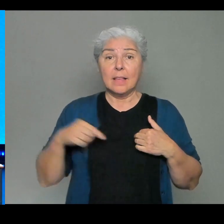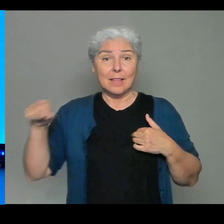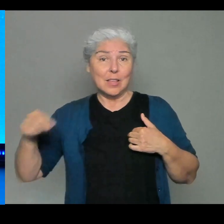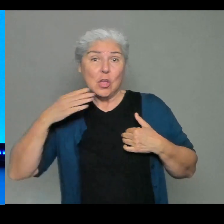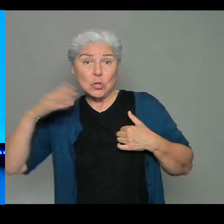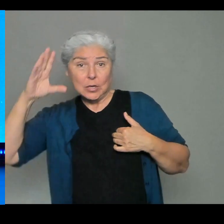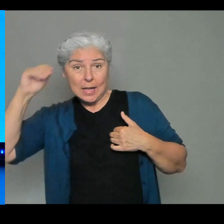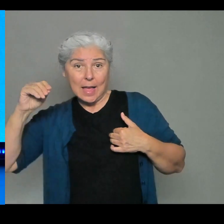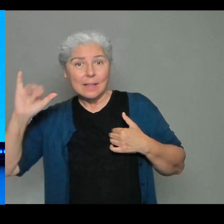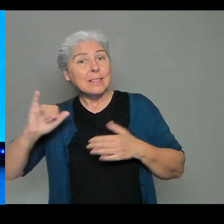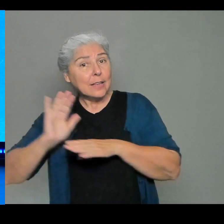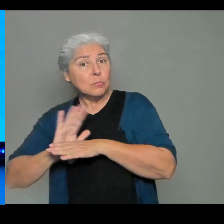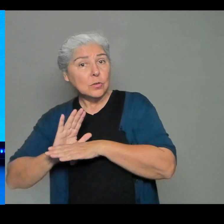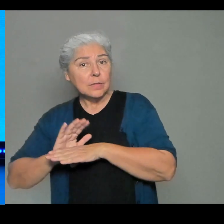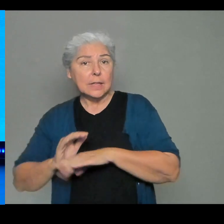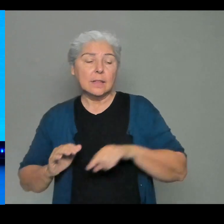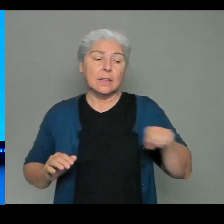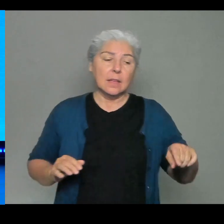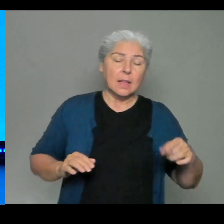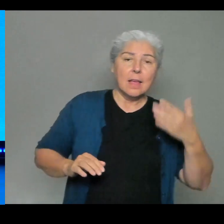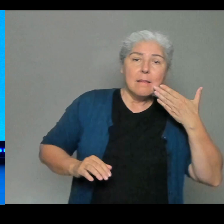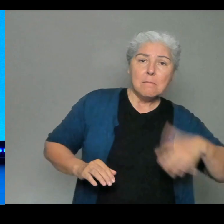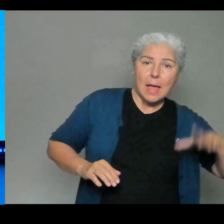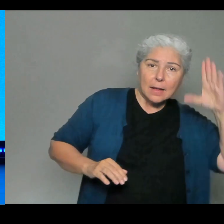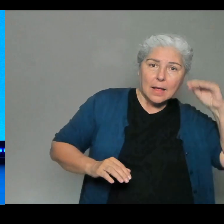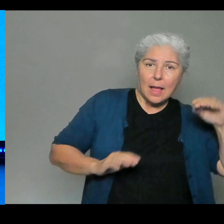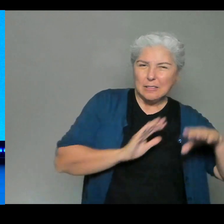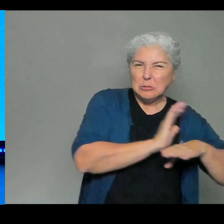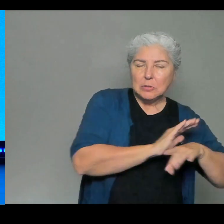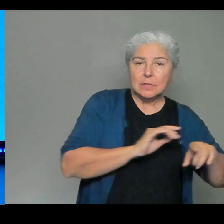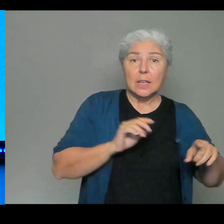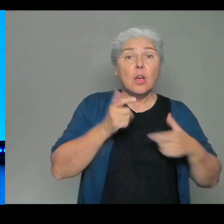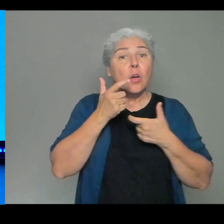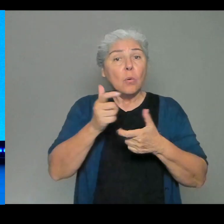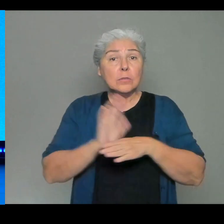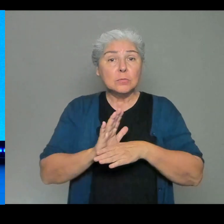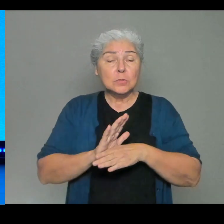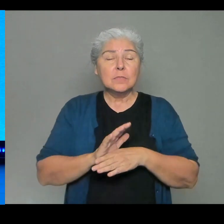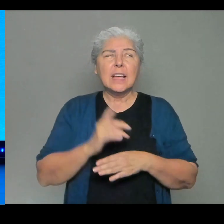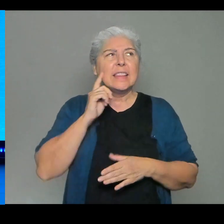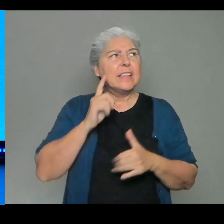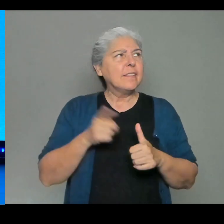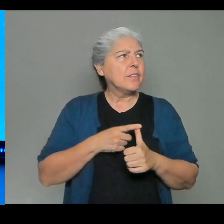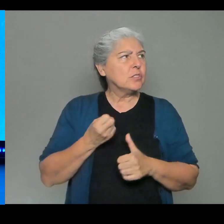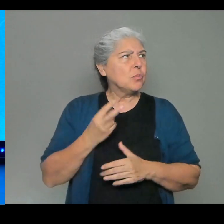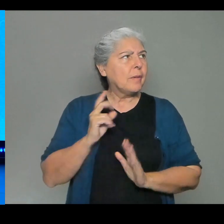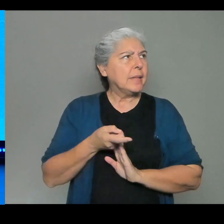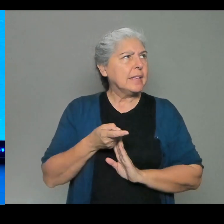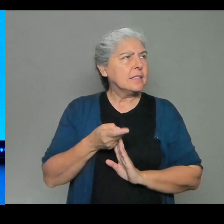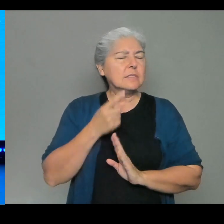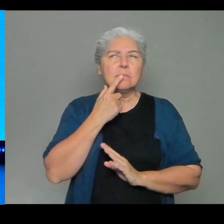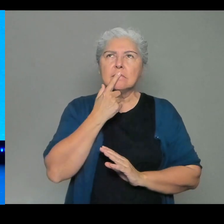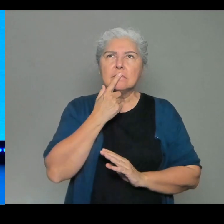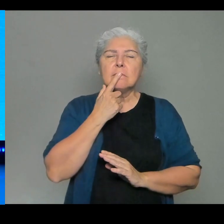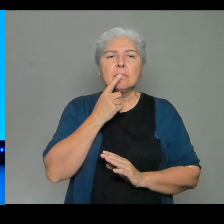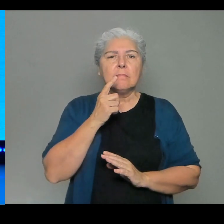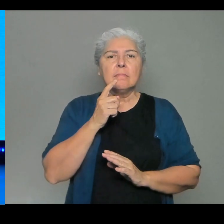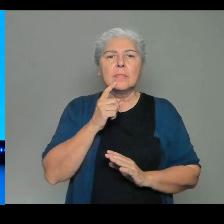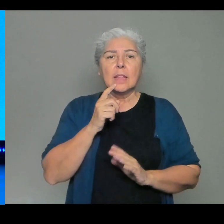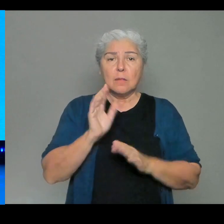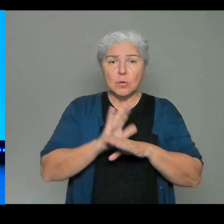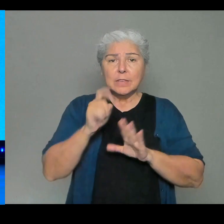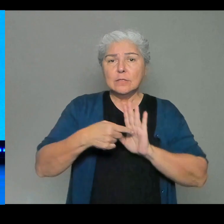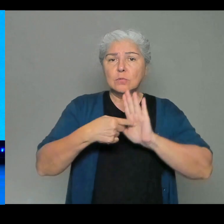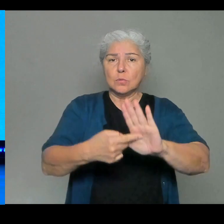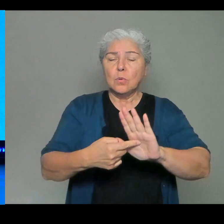there's someone who is a good guy in the movie or a bad guy in the movie. And in the movie, when you watch the movie, in the first, I think it's 12